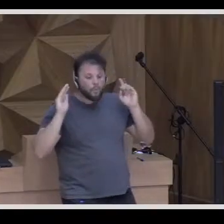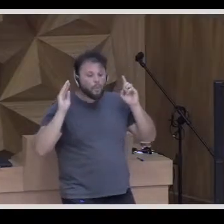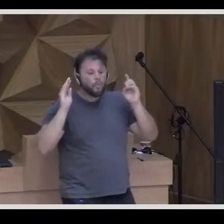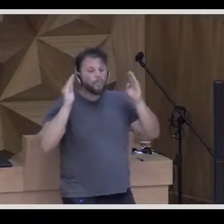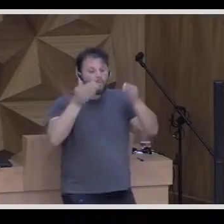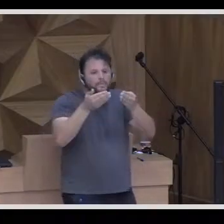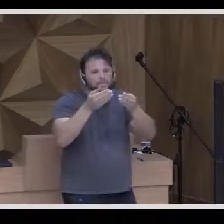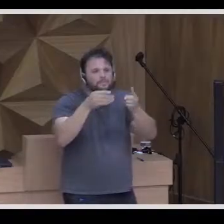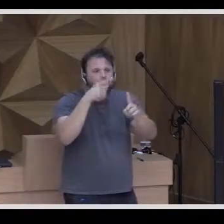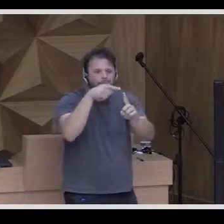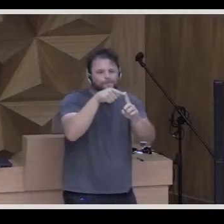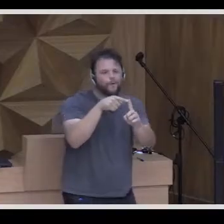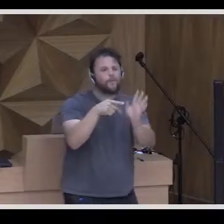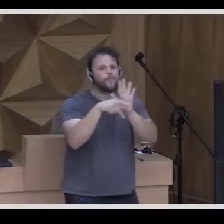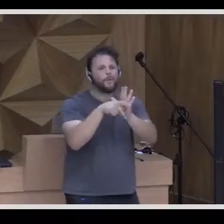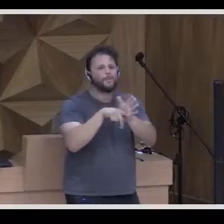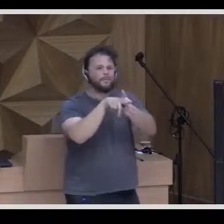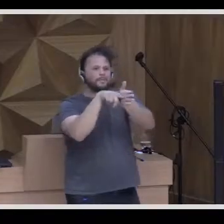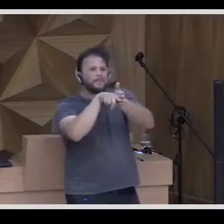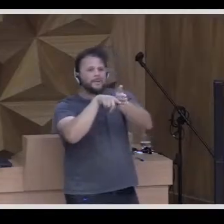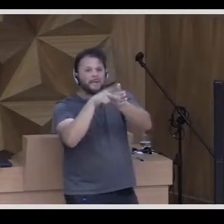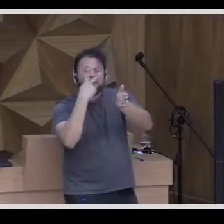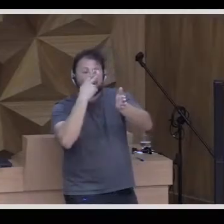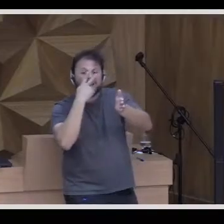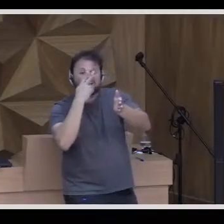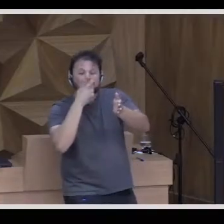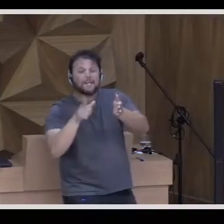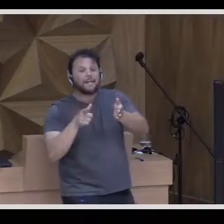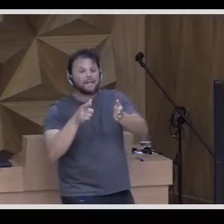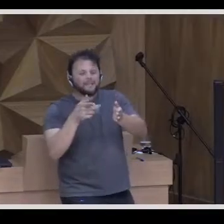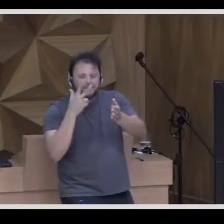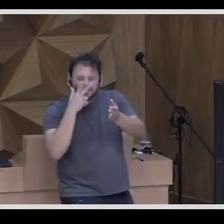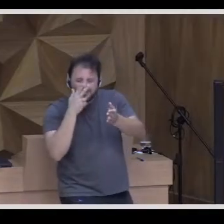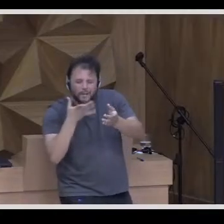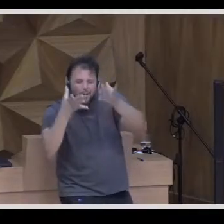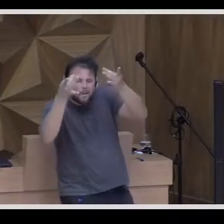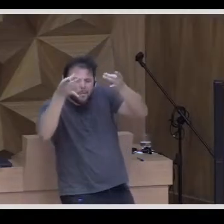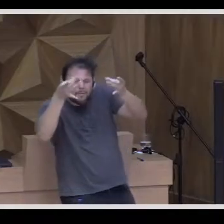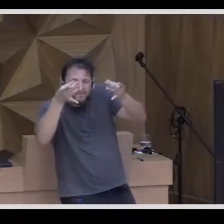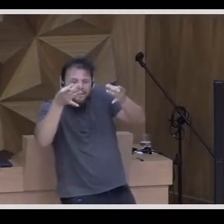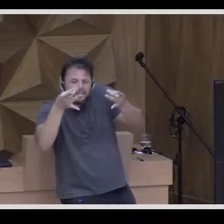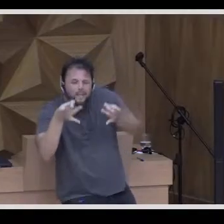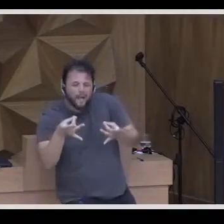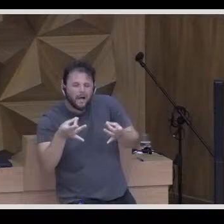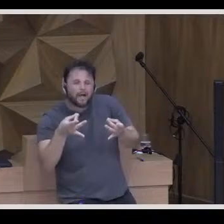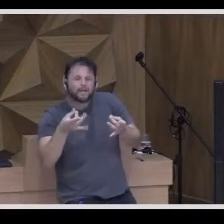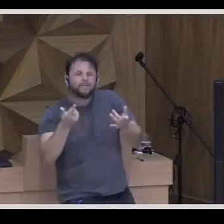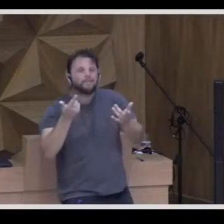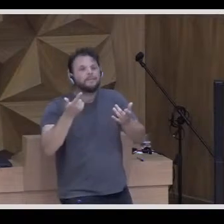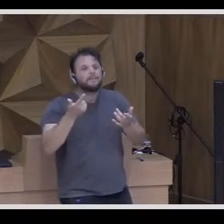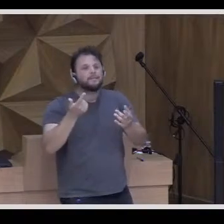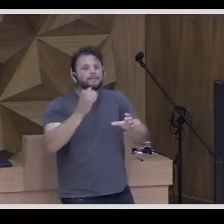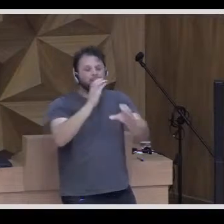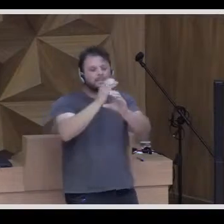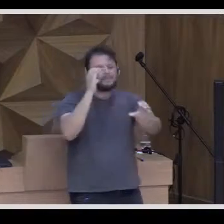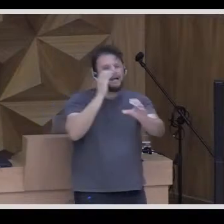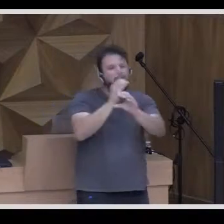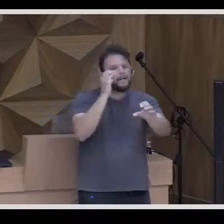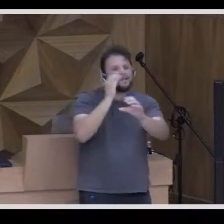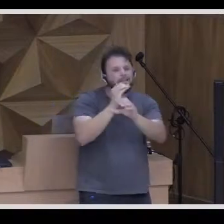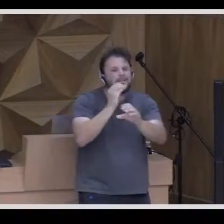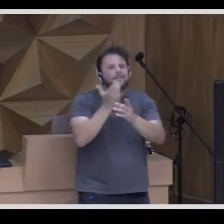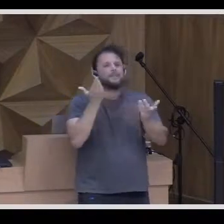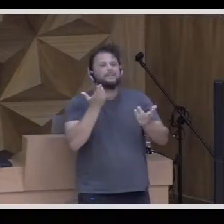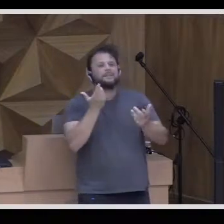out of firstly software engineering and then mechatronics engineering and then electronics engineering and then wider into health